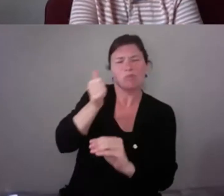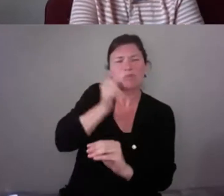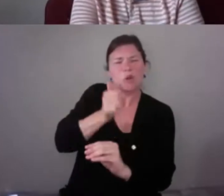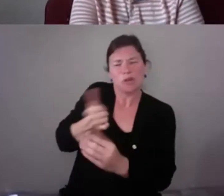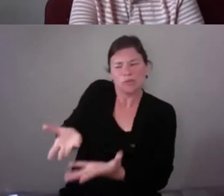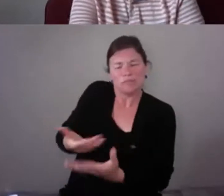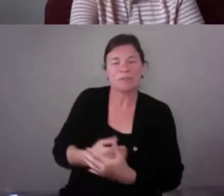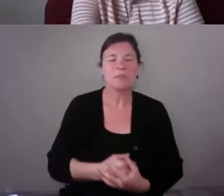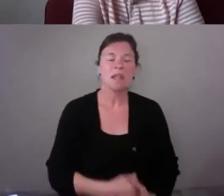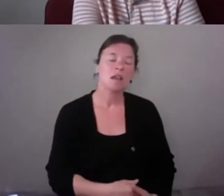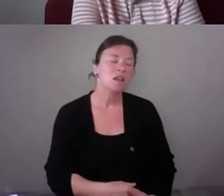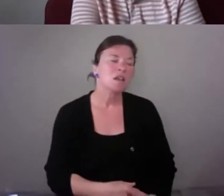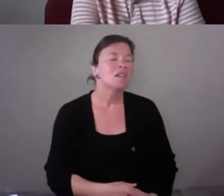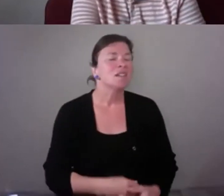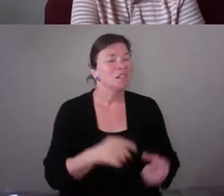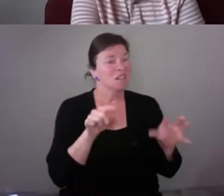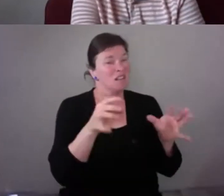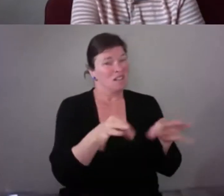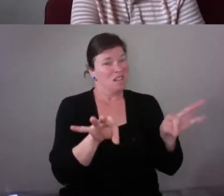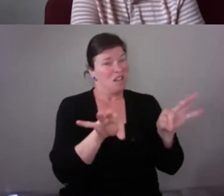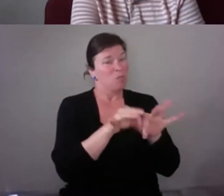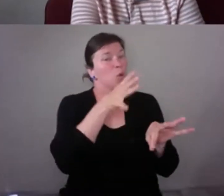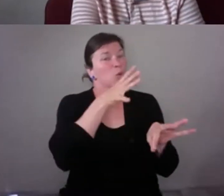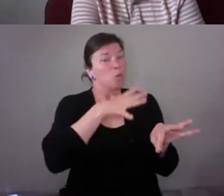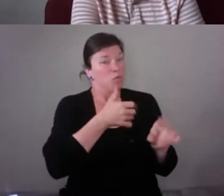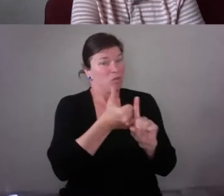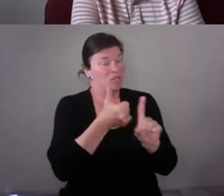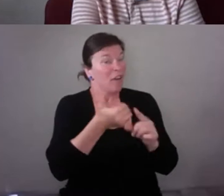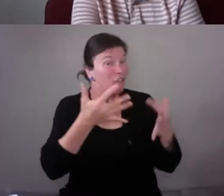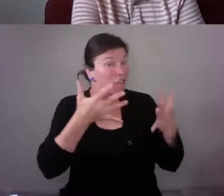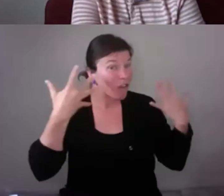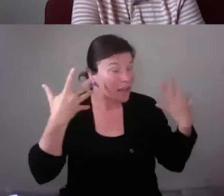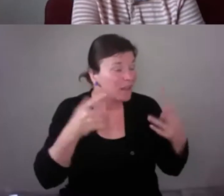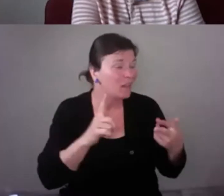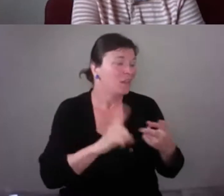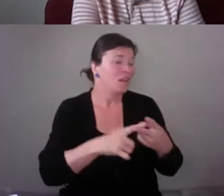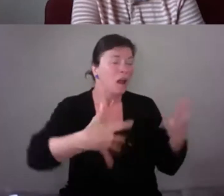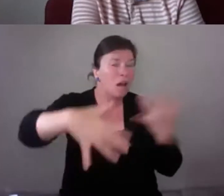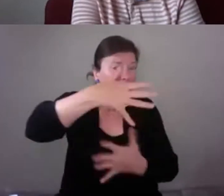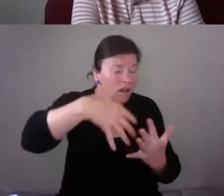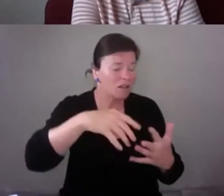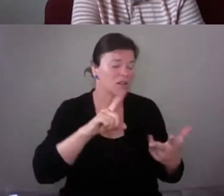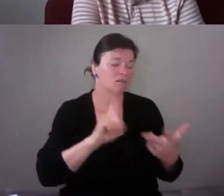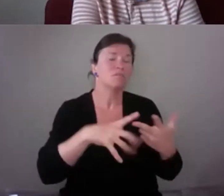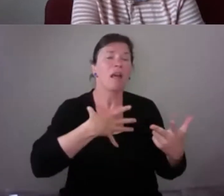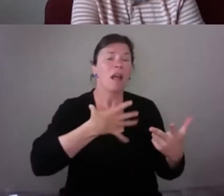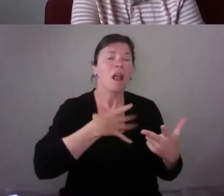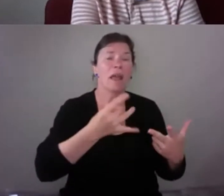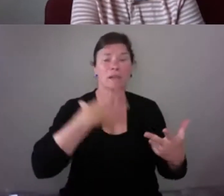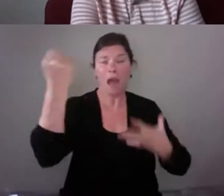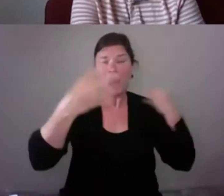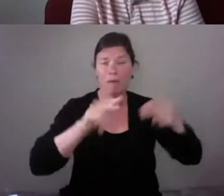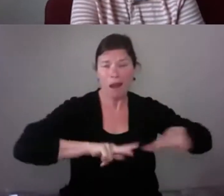Someone that is friendly, outgoing, that wants to hike, that wants to be out in nature, that wants to